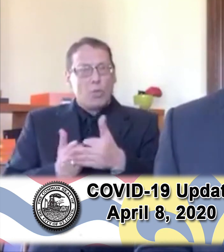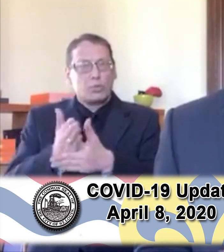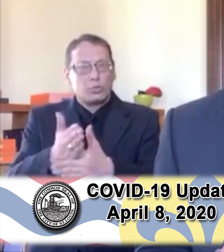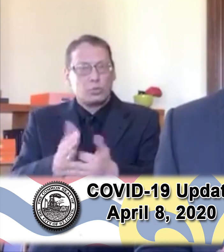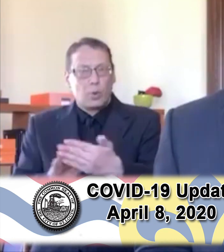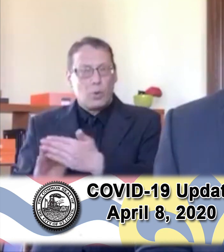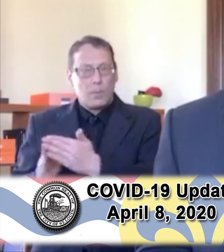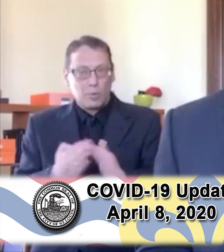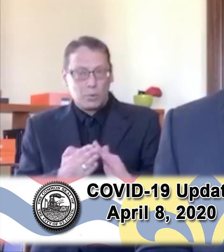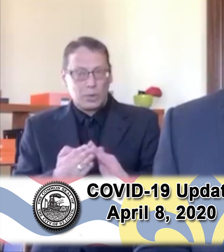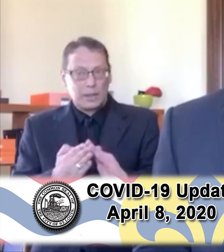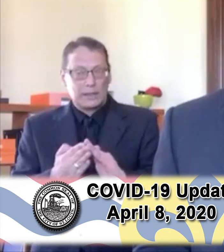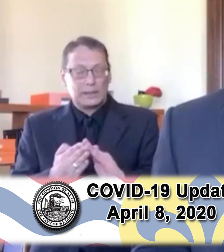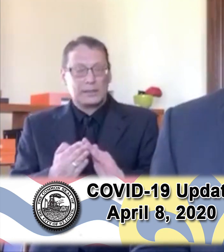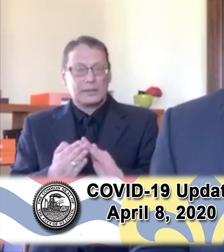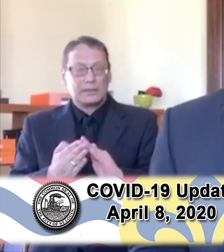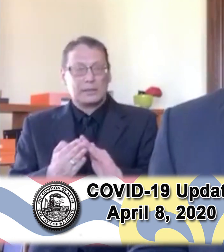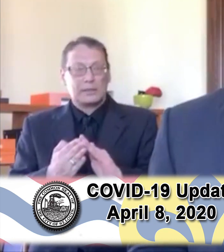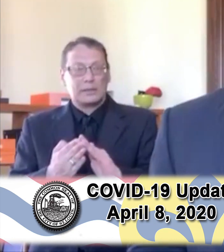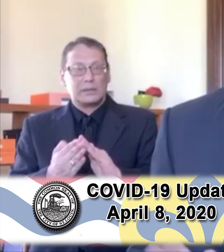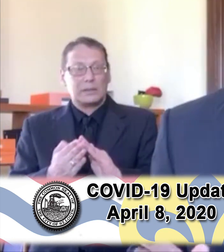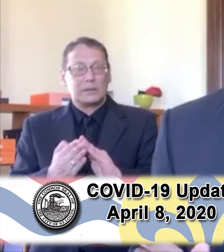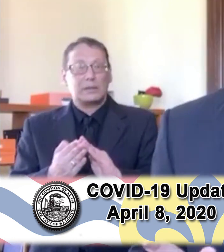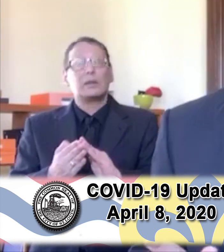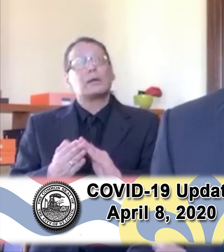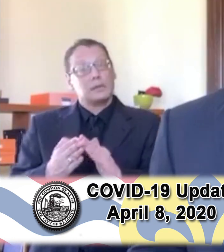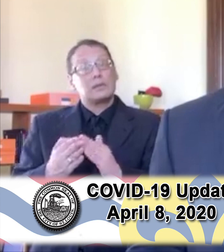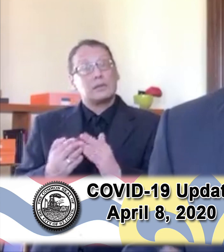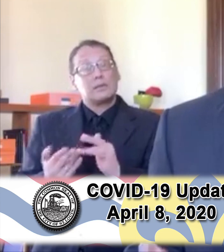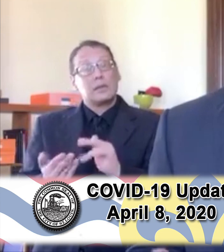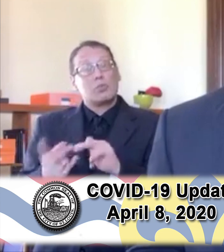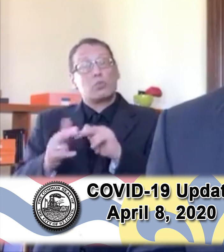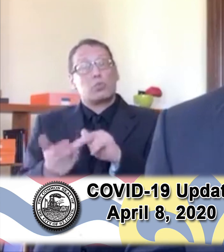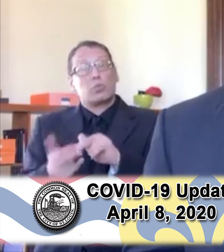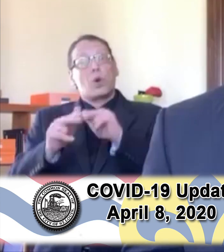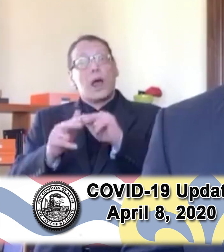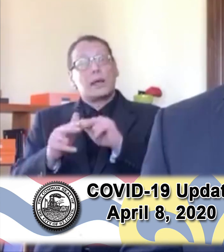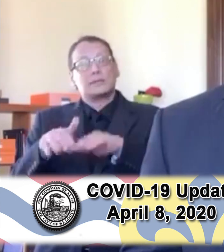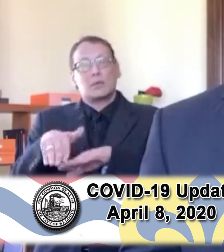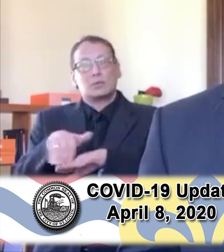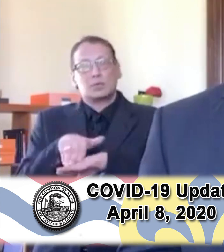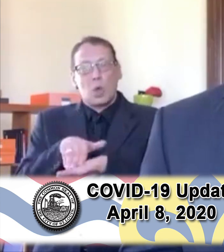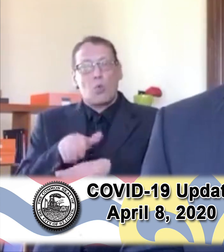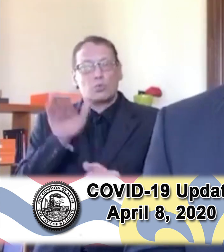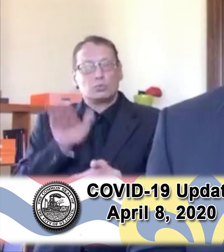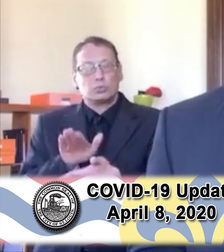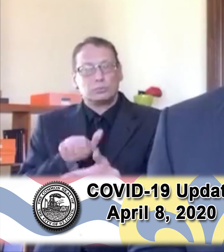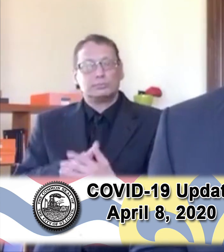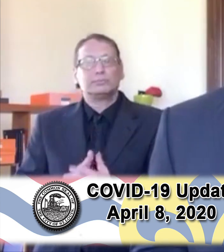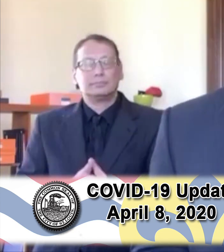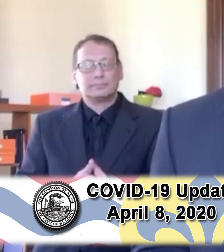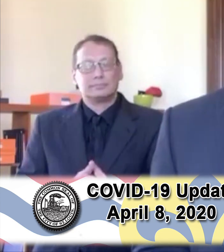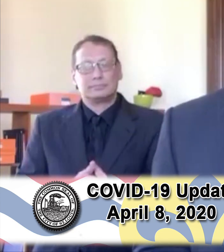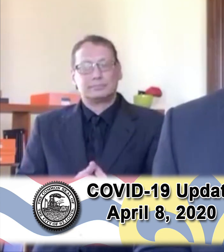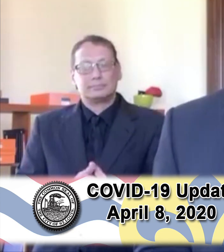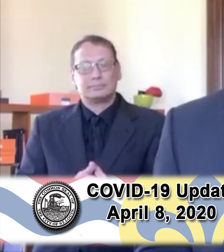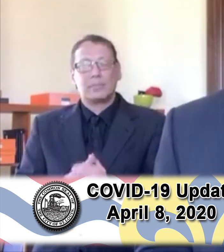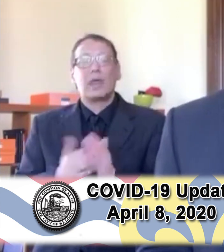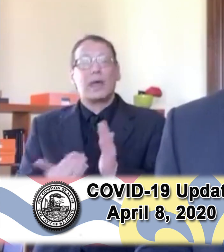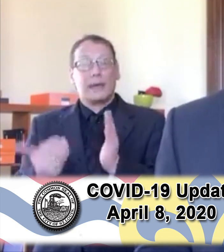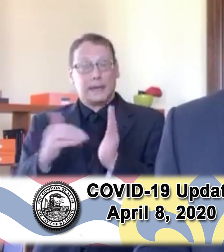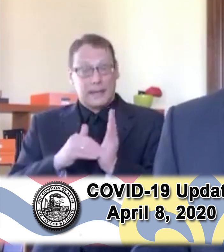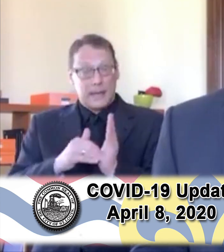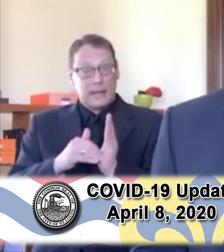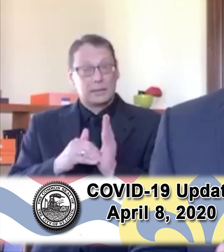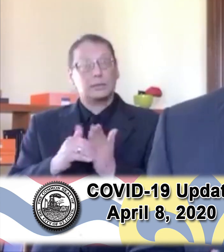that results in a slower rate of rise, a slower increase in the number of cases, which again